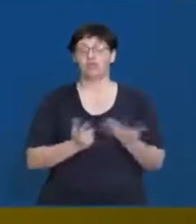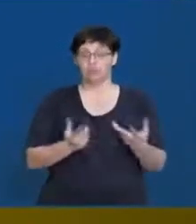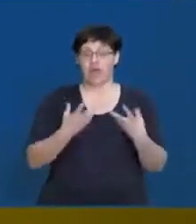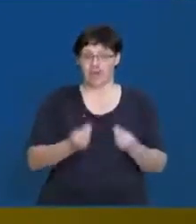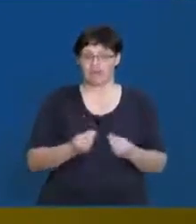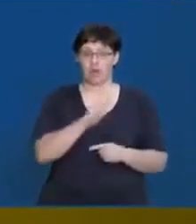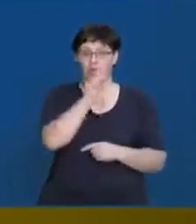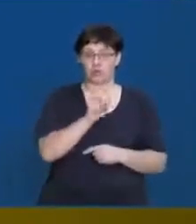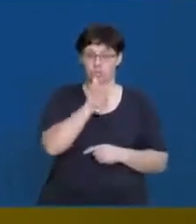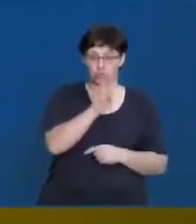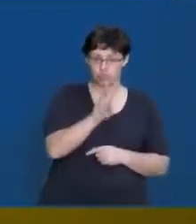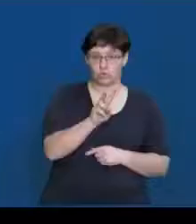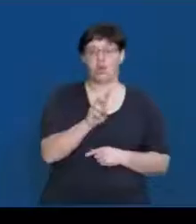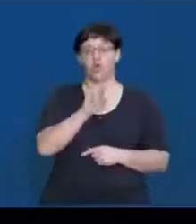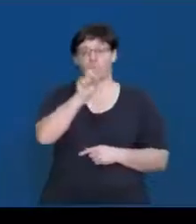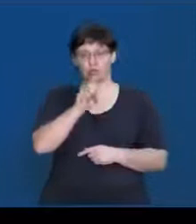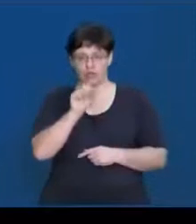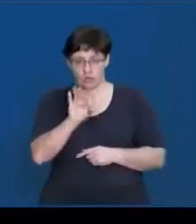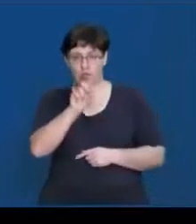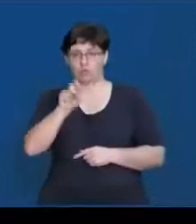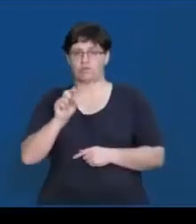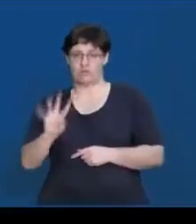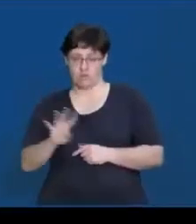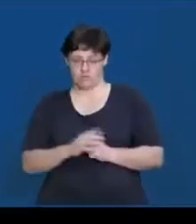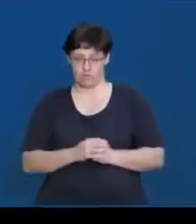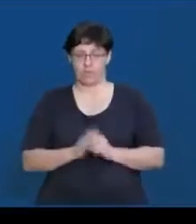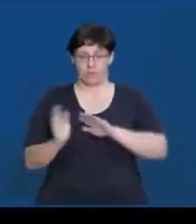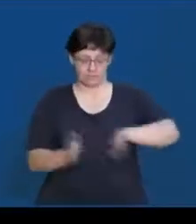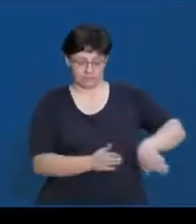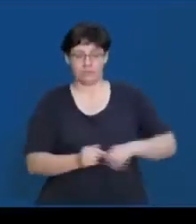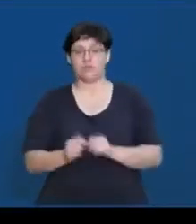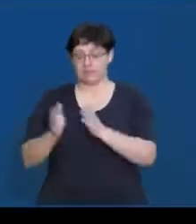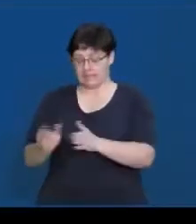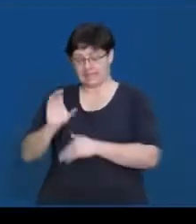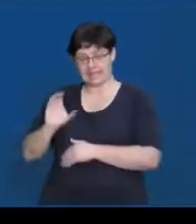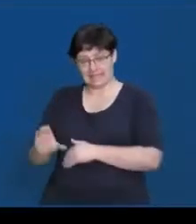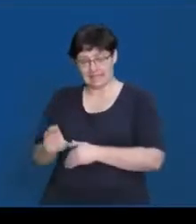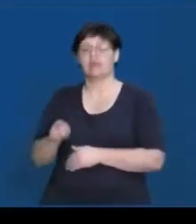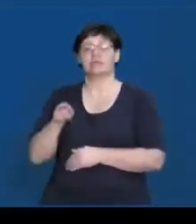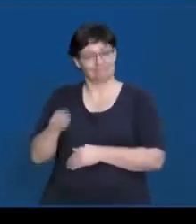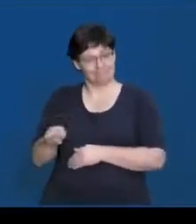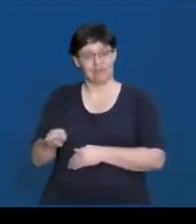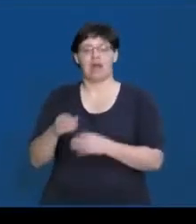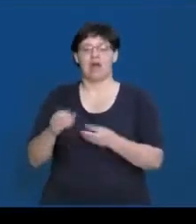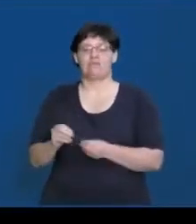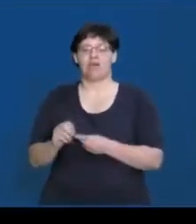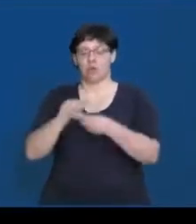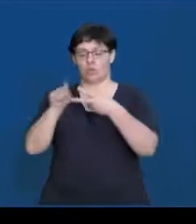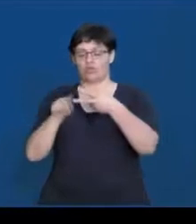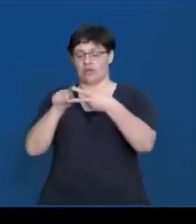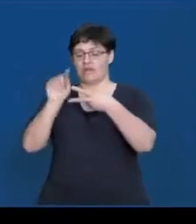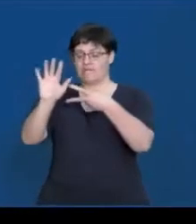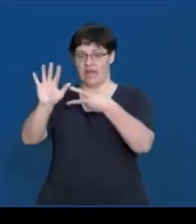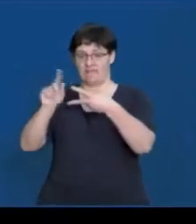you've got question 2 to question 4. Then we've got our section C. Section C has got